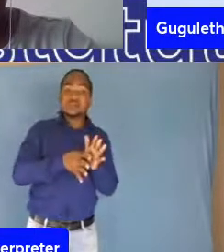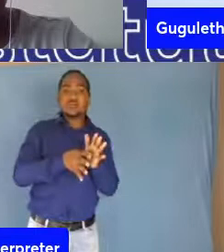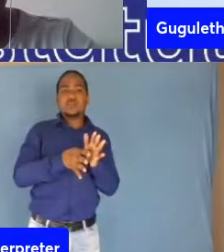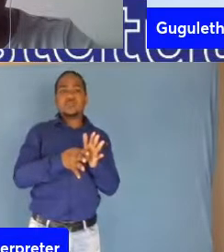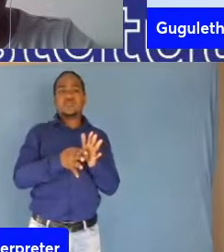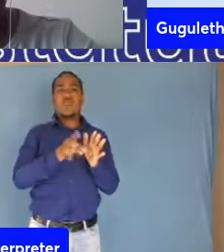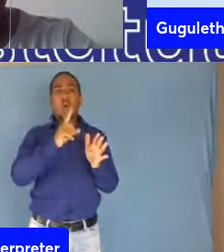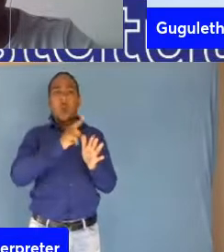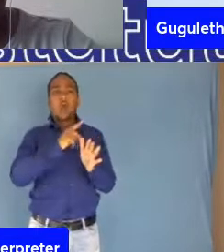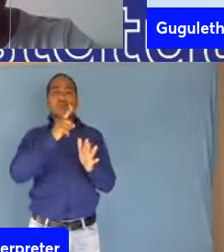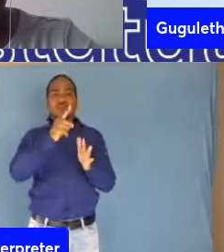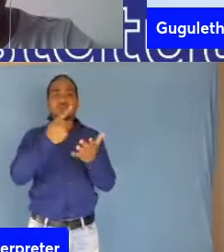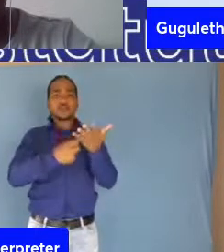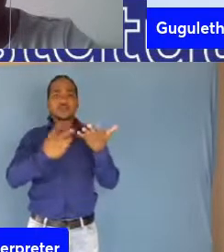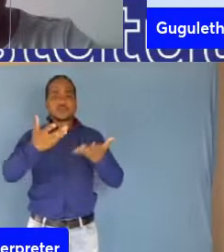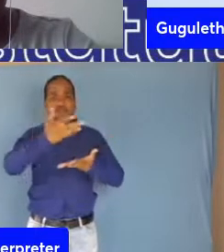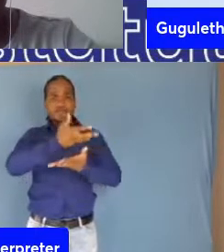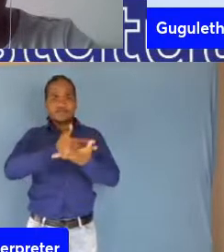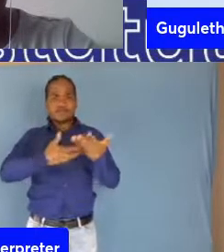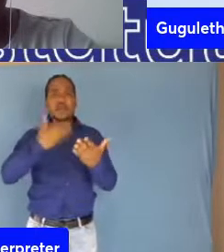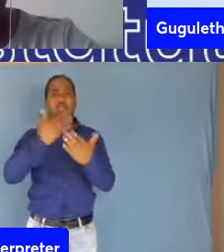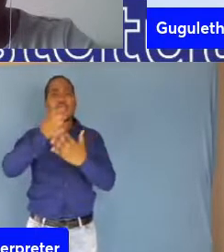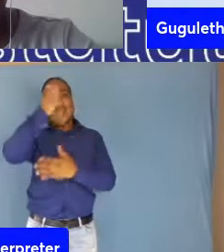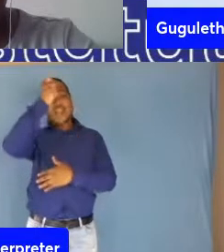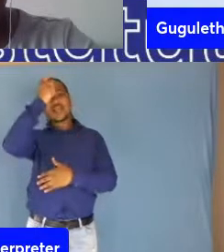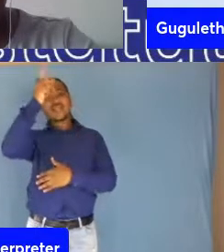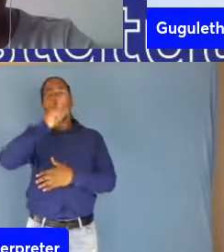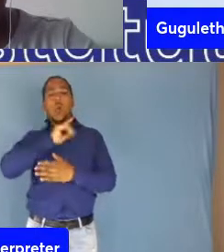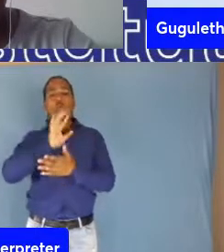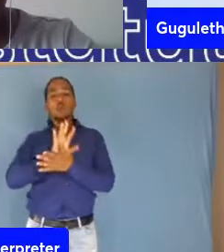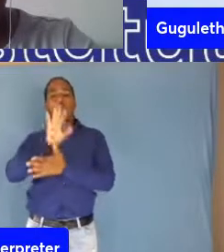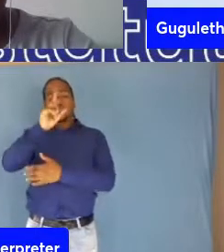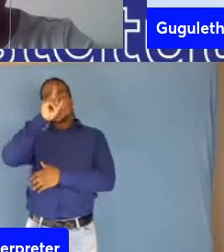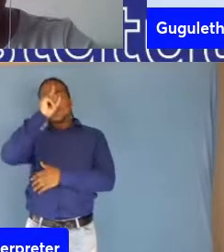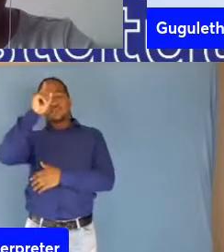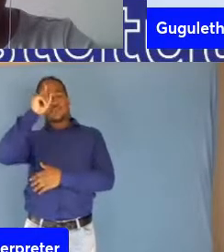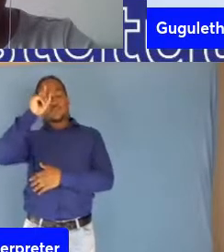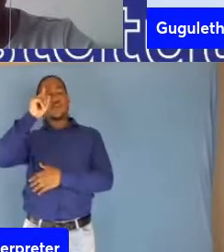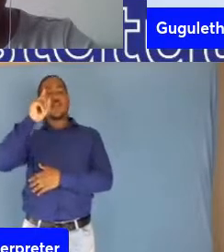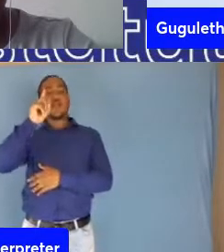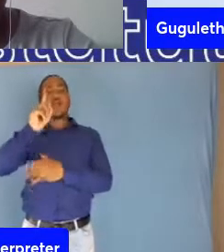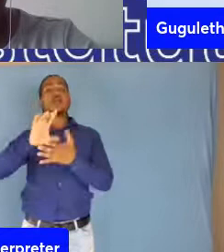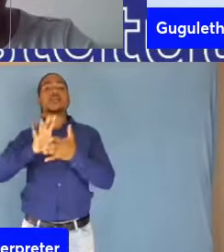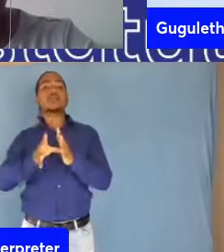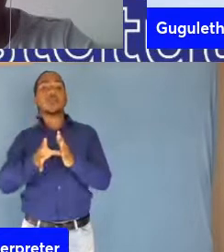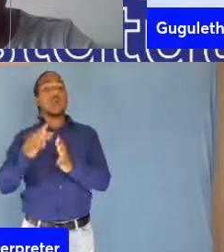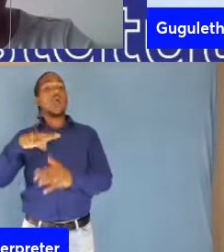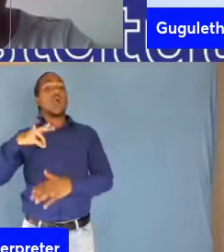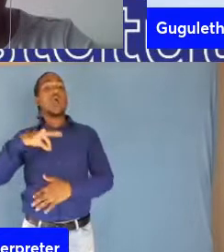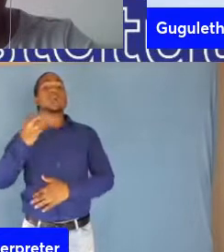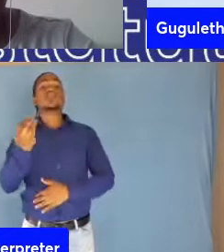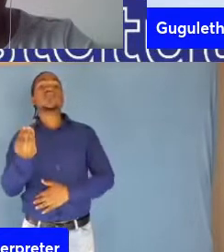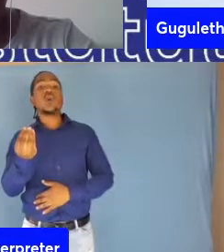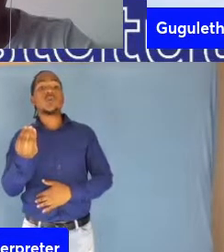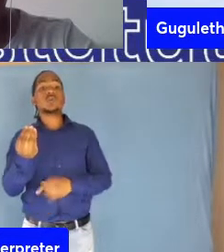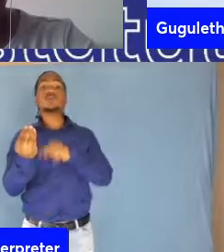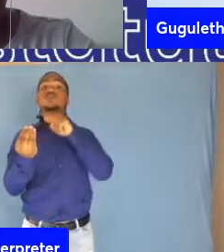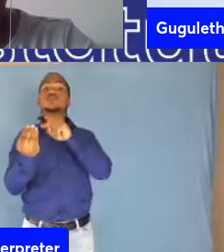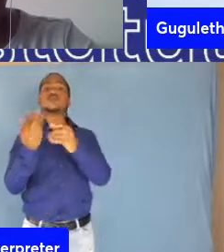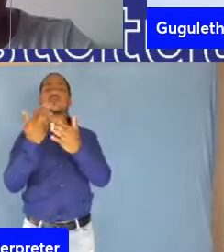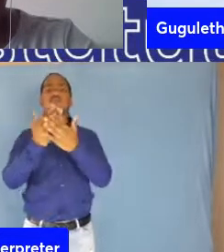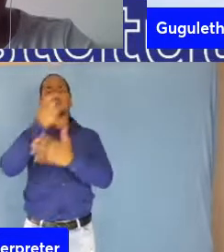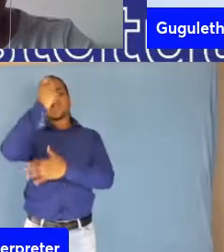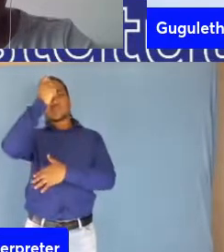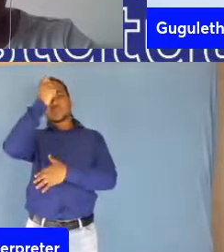together if we understand that it's a black 14 disabled girl child. We're able to understand that in